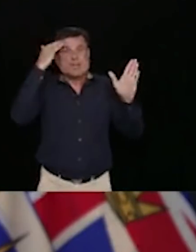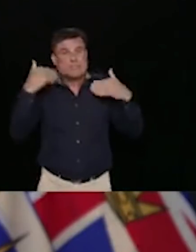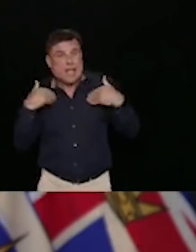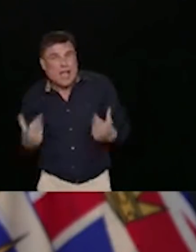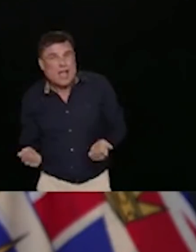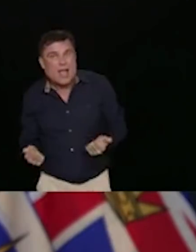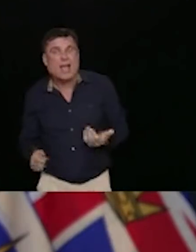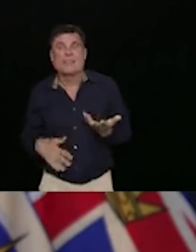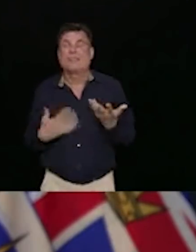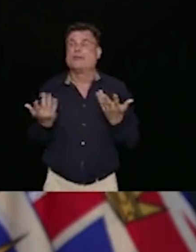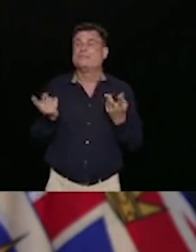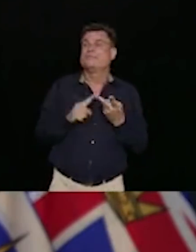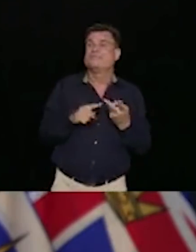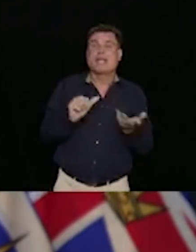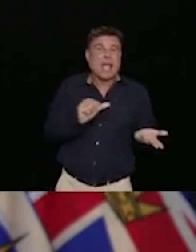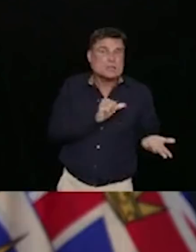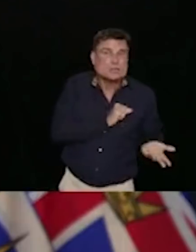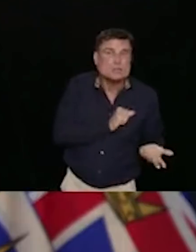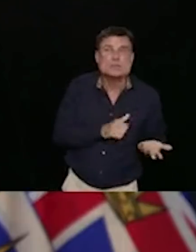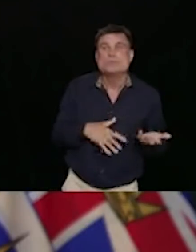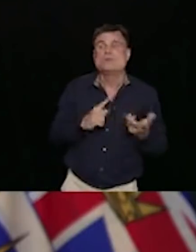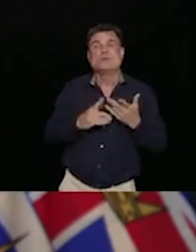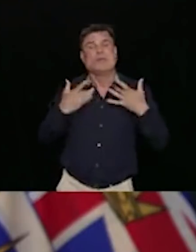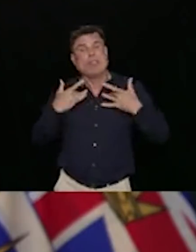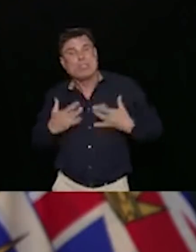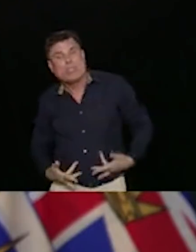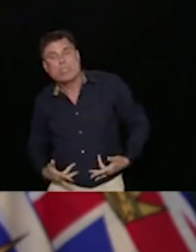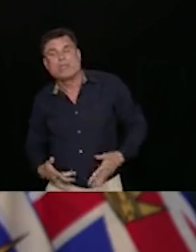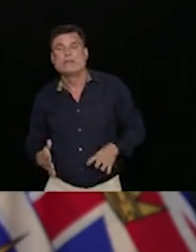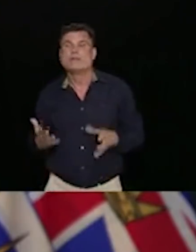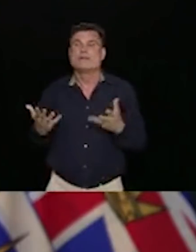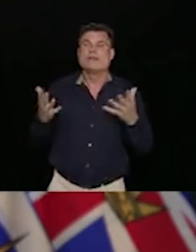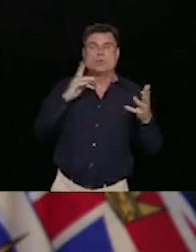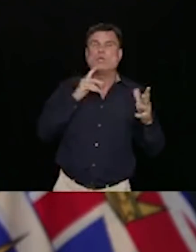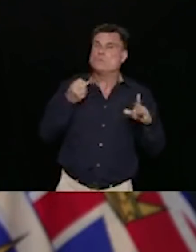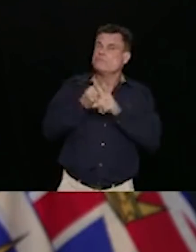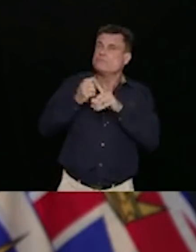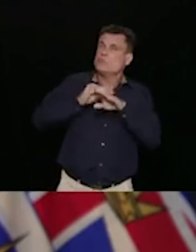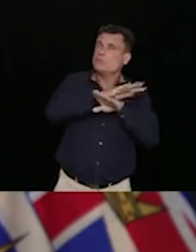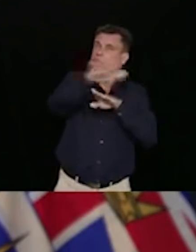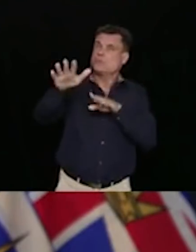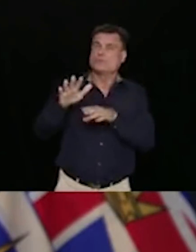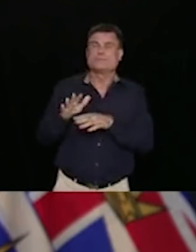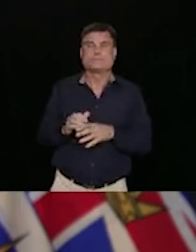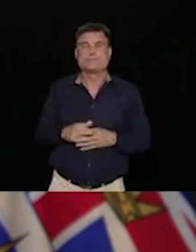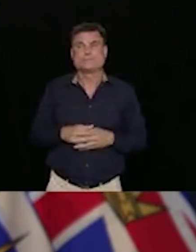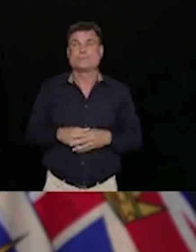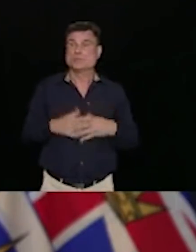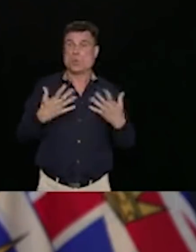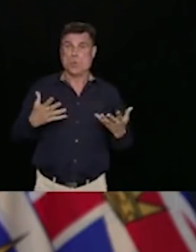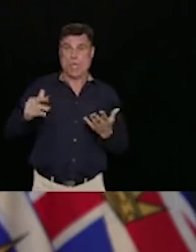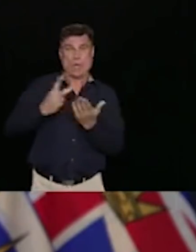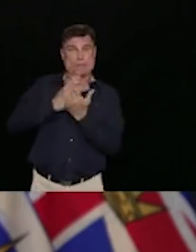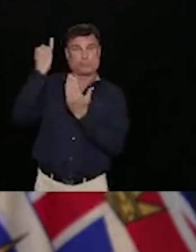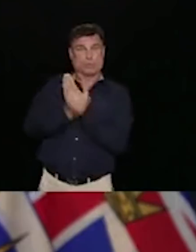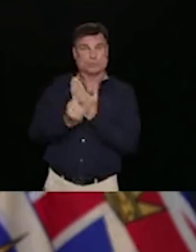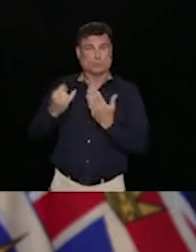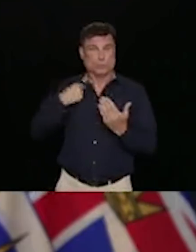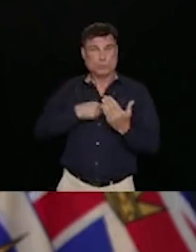to report in the last day. Our total remains at 189 people who've died from COVID-19, and